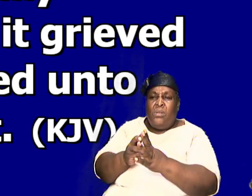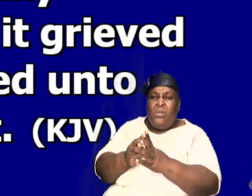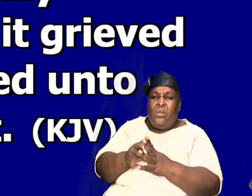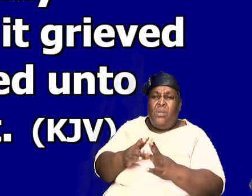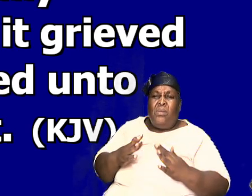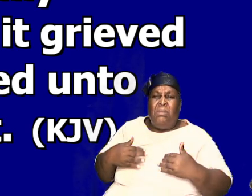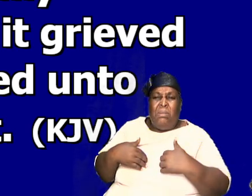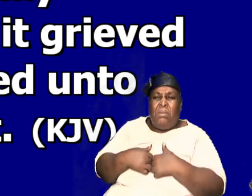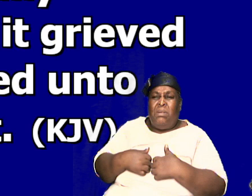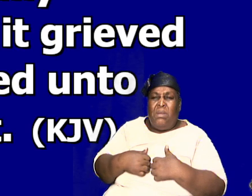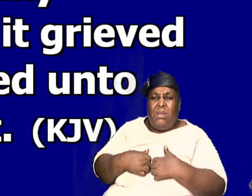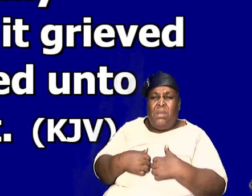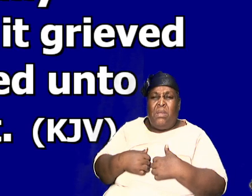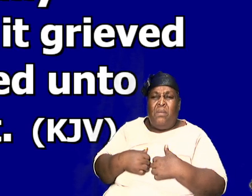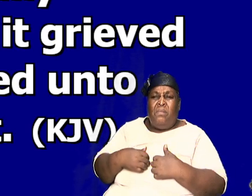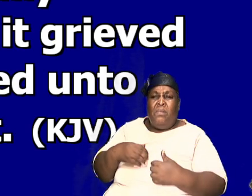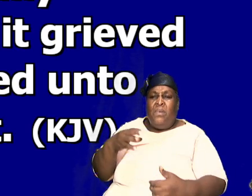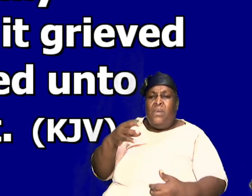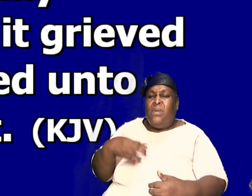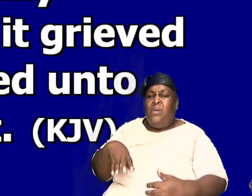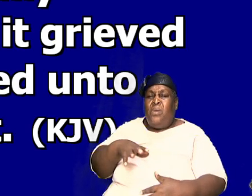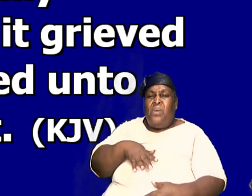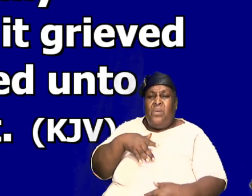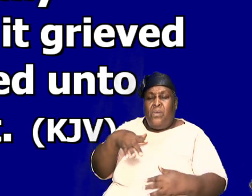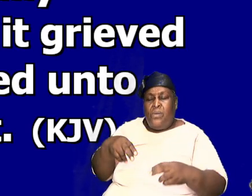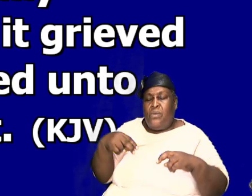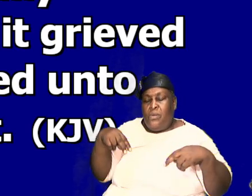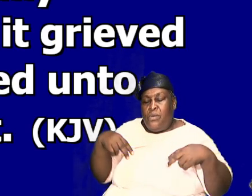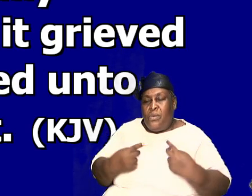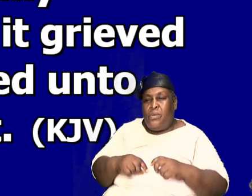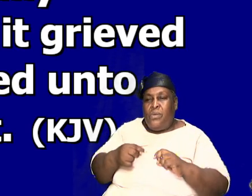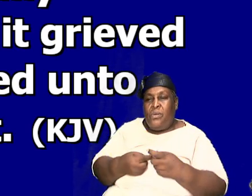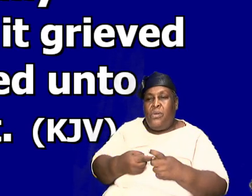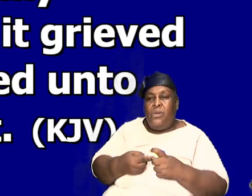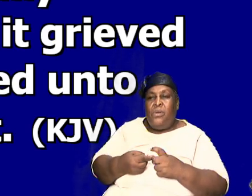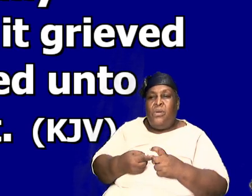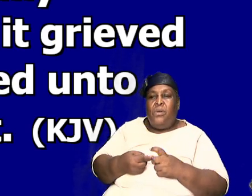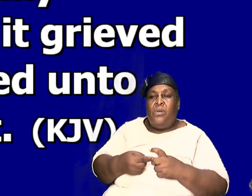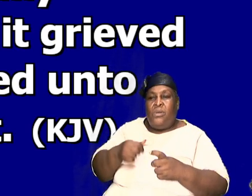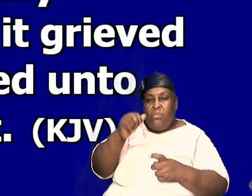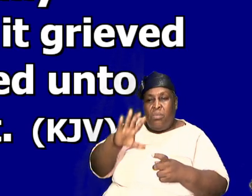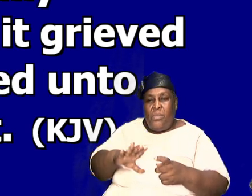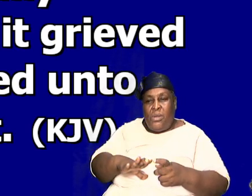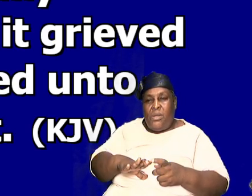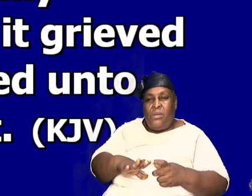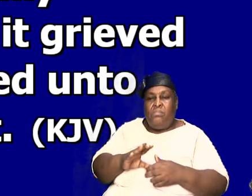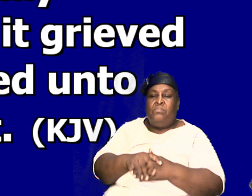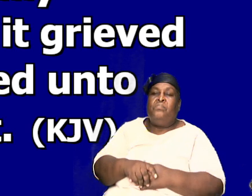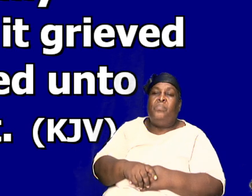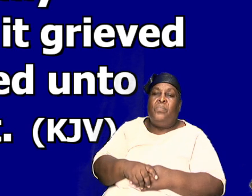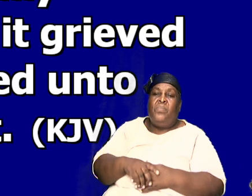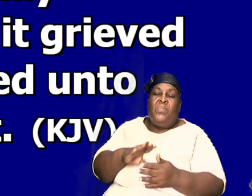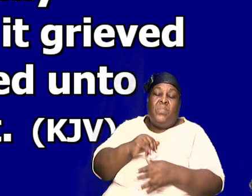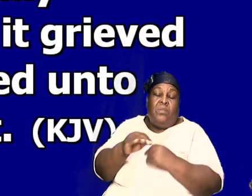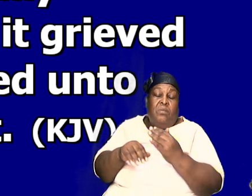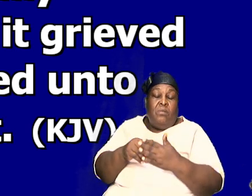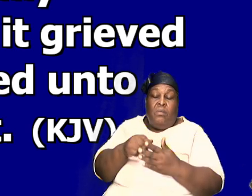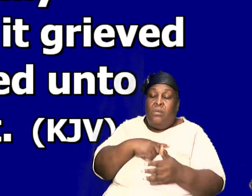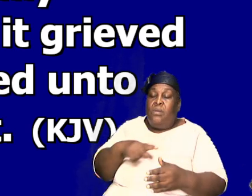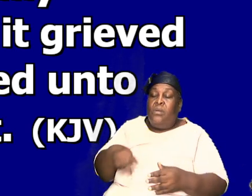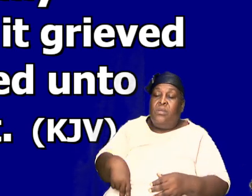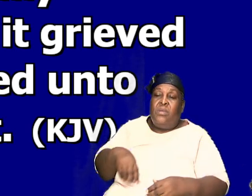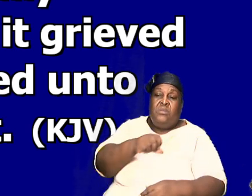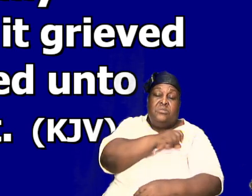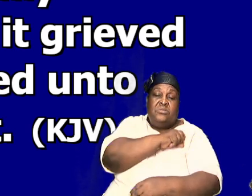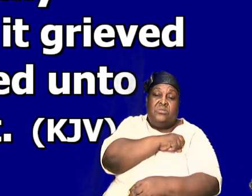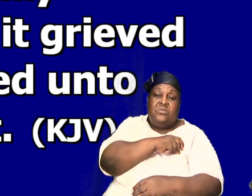Lord all night. So, after all that Saul did before, after all that King Saul did